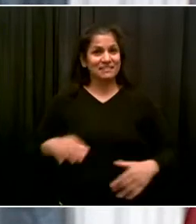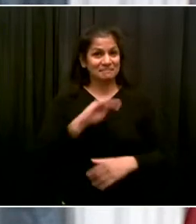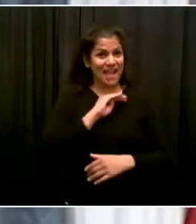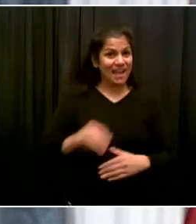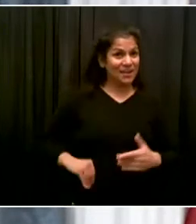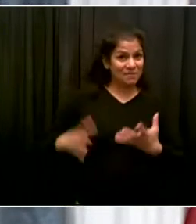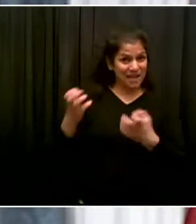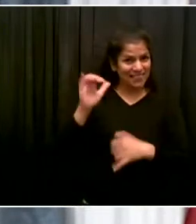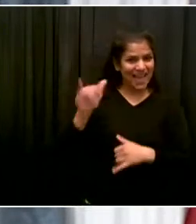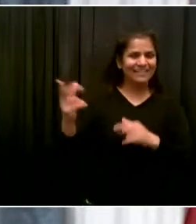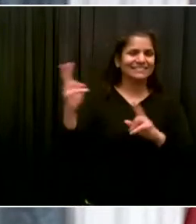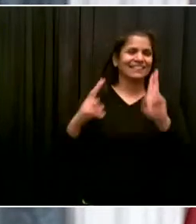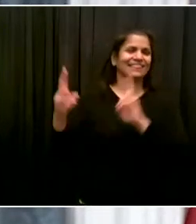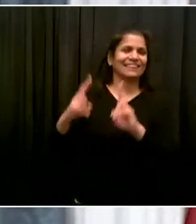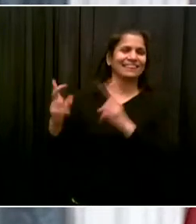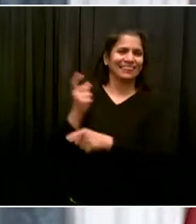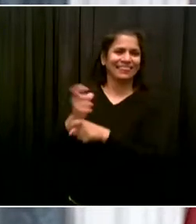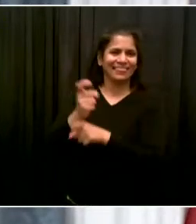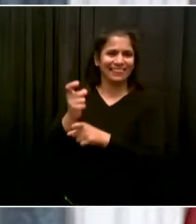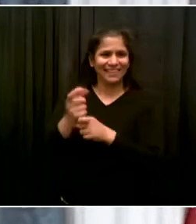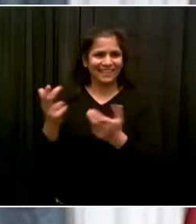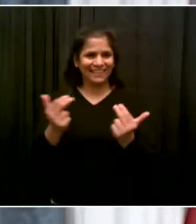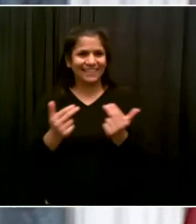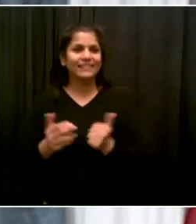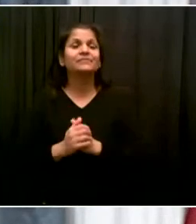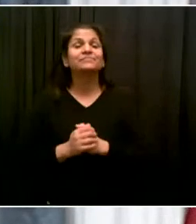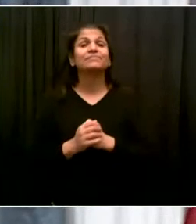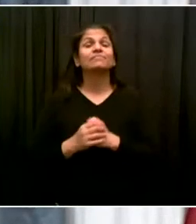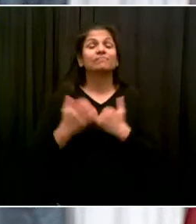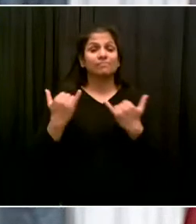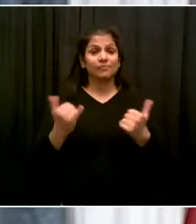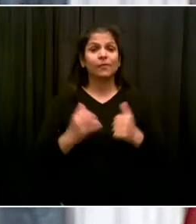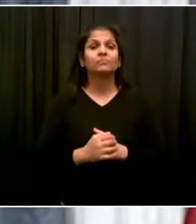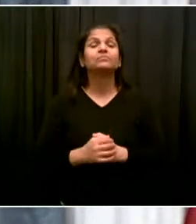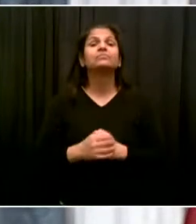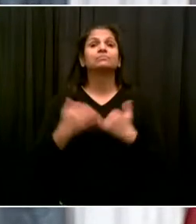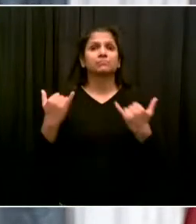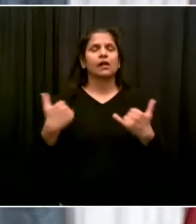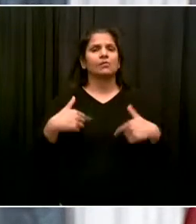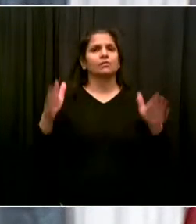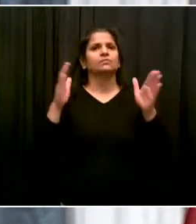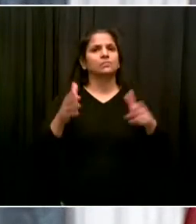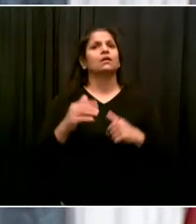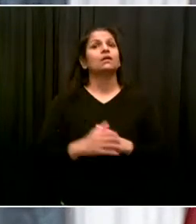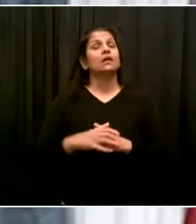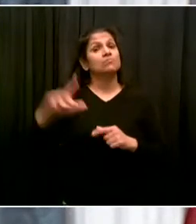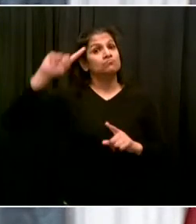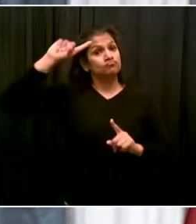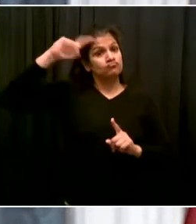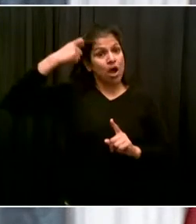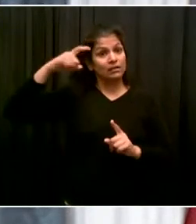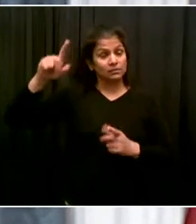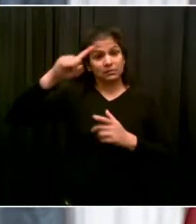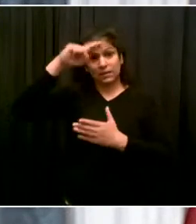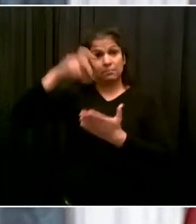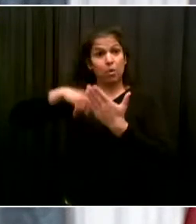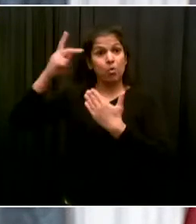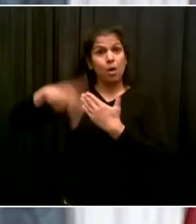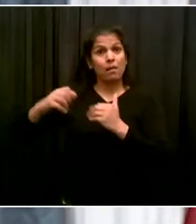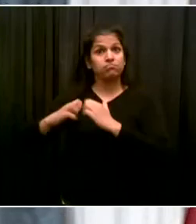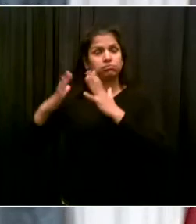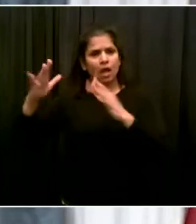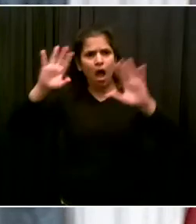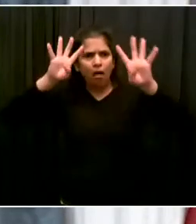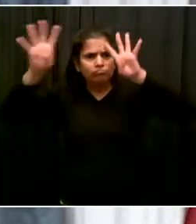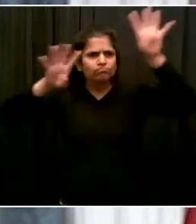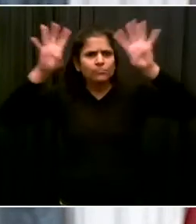community-based organization in the Bronx, and I can't wait to see what exciting programming they have to offer for this year. And before I begin, I'd